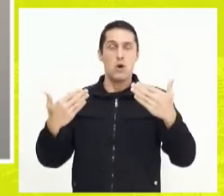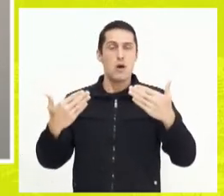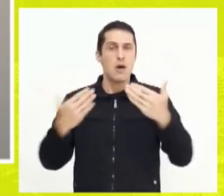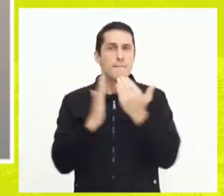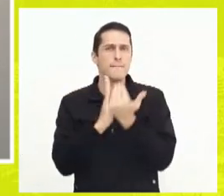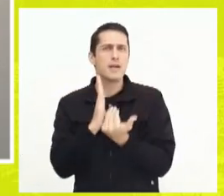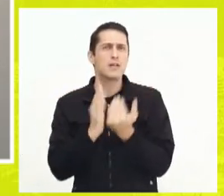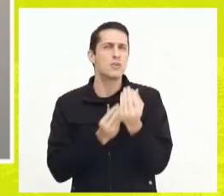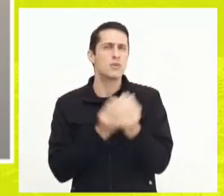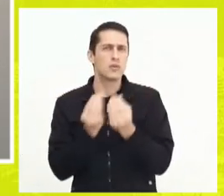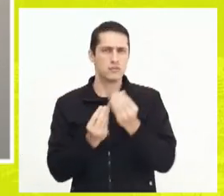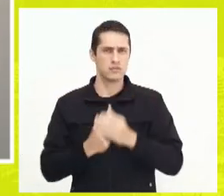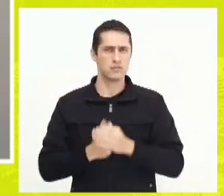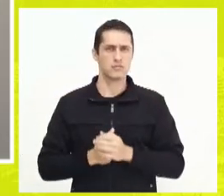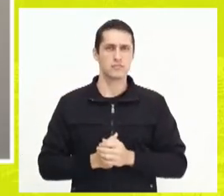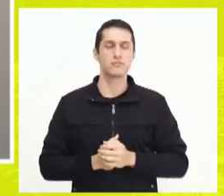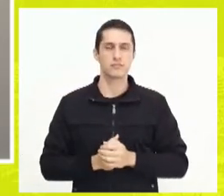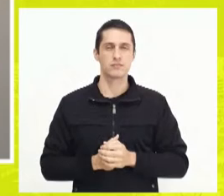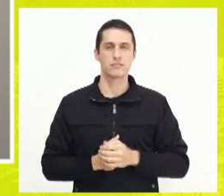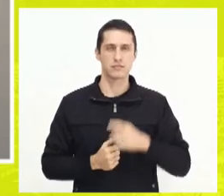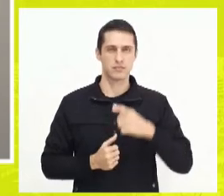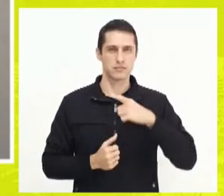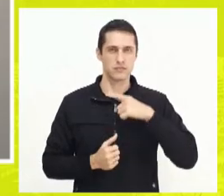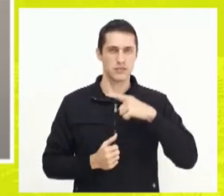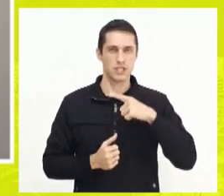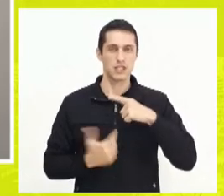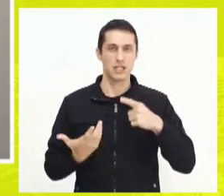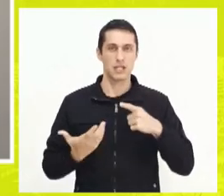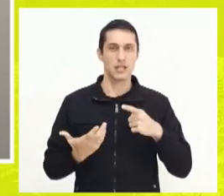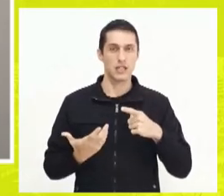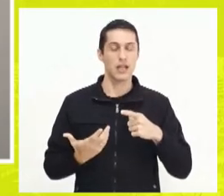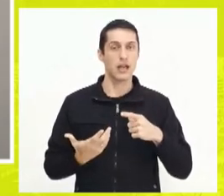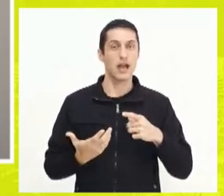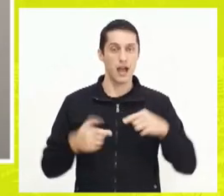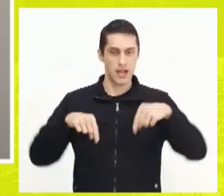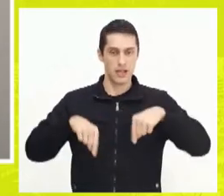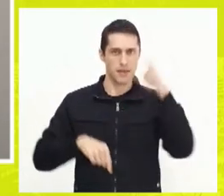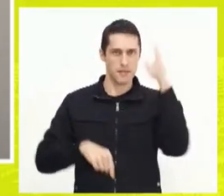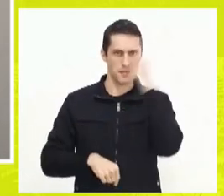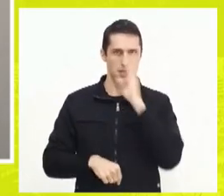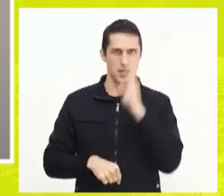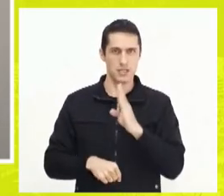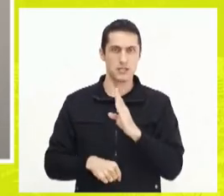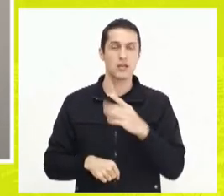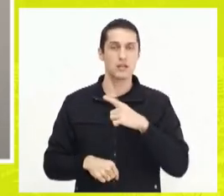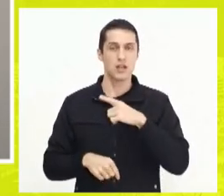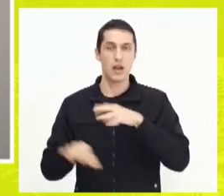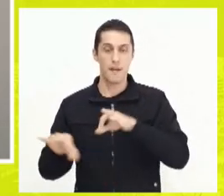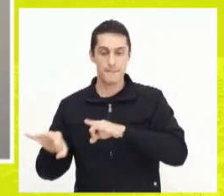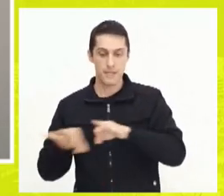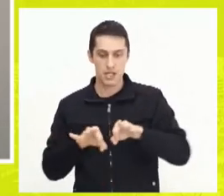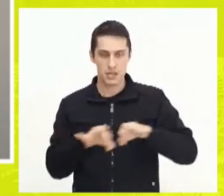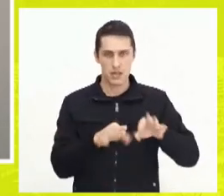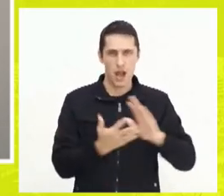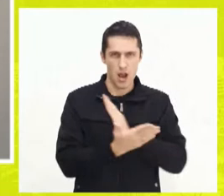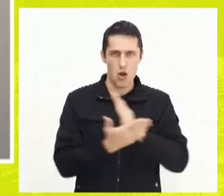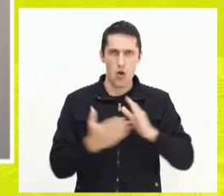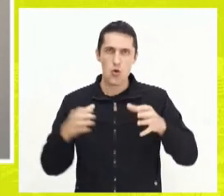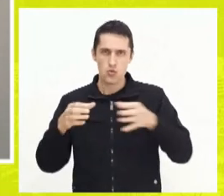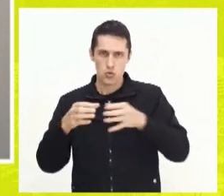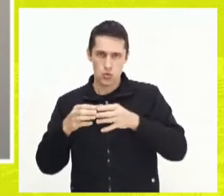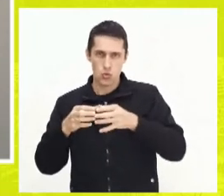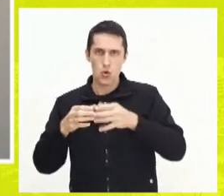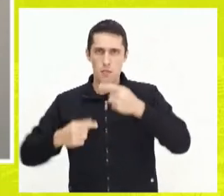a program not just in brazil but a a plan from some political